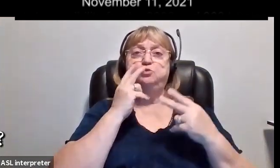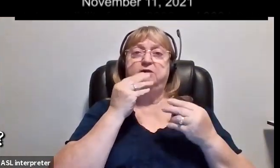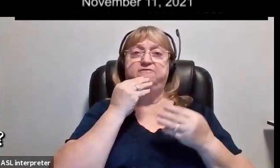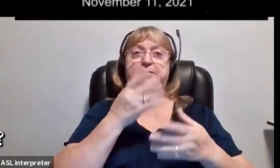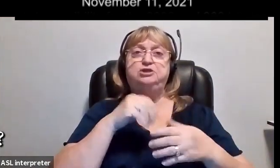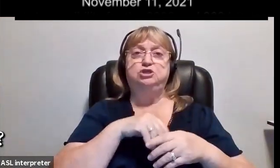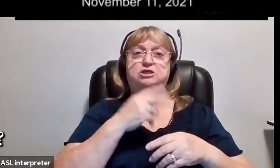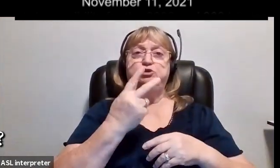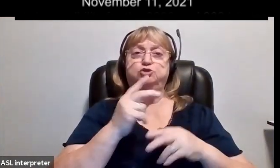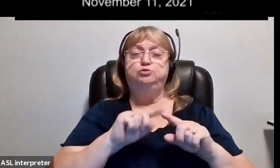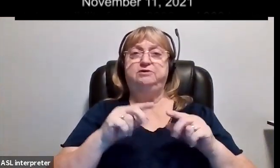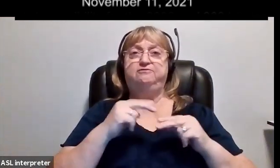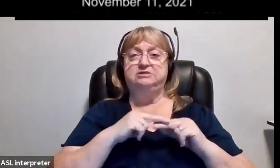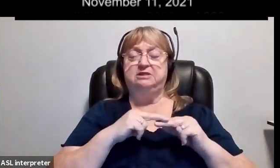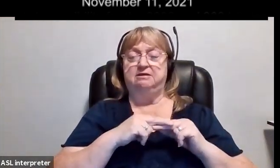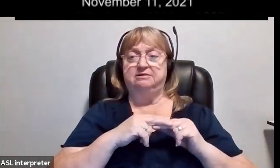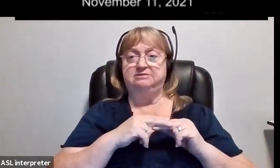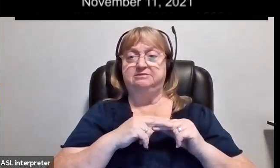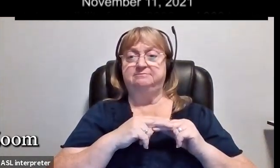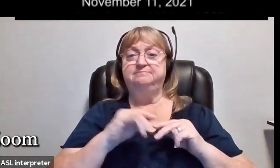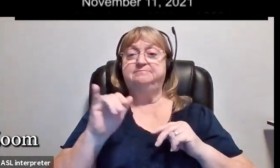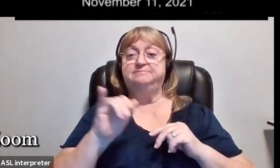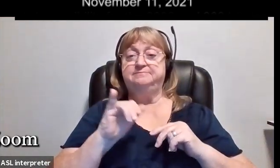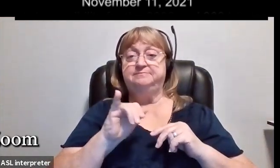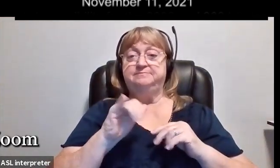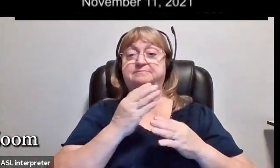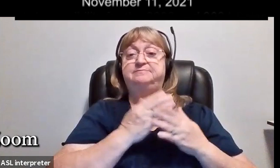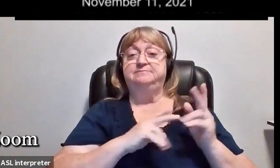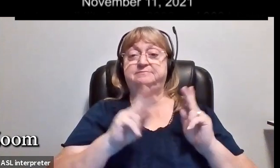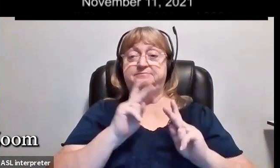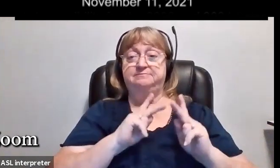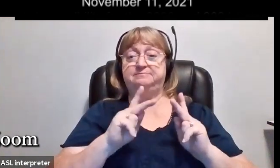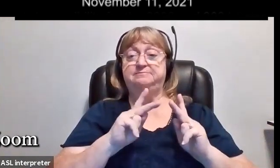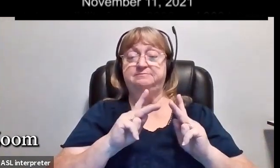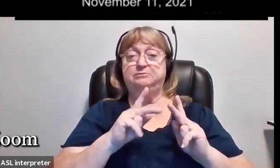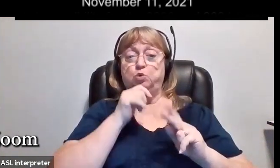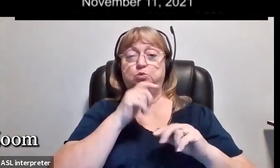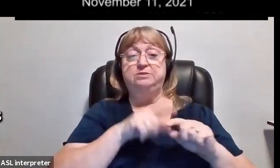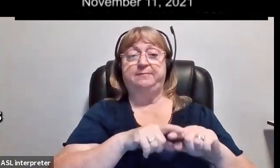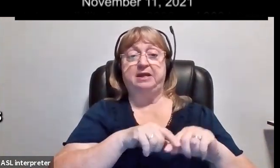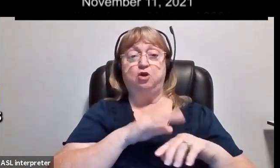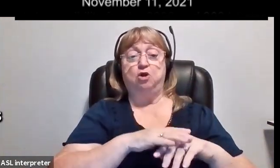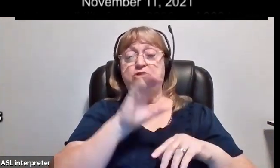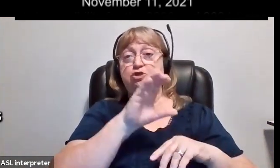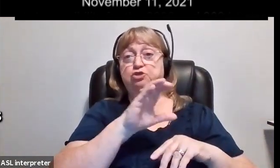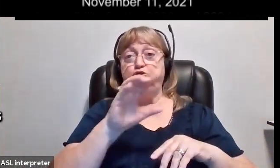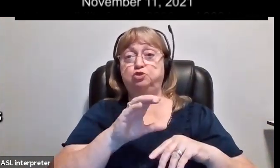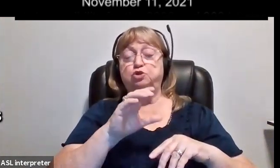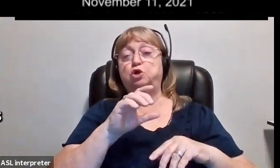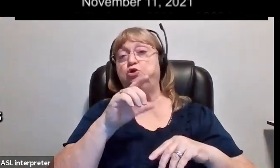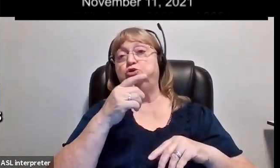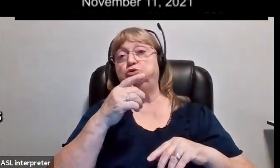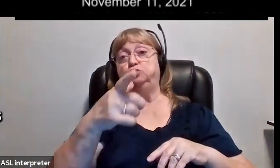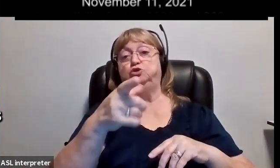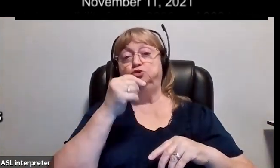into two slides. Also, there are some people who rely on Zoom text. So